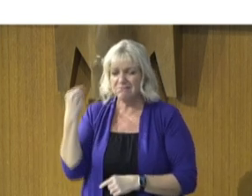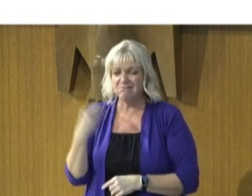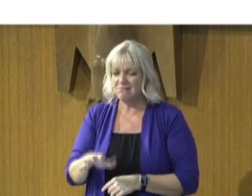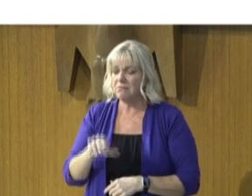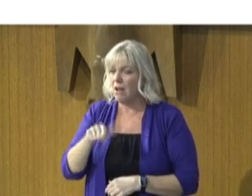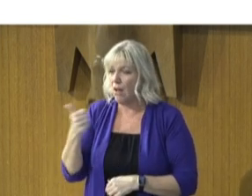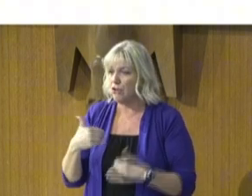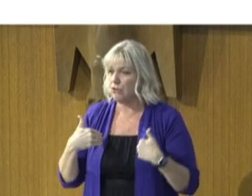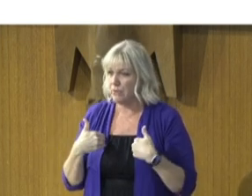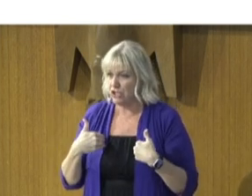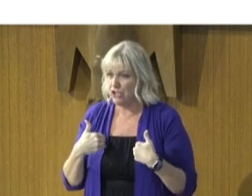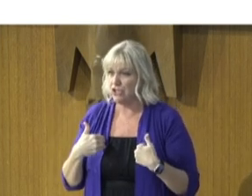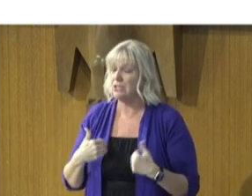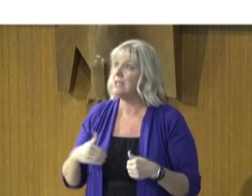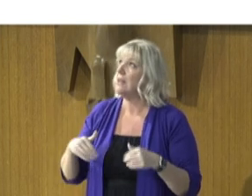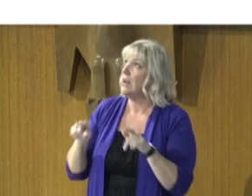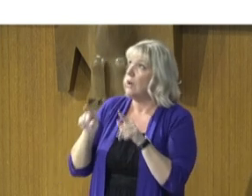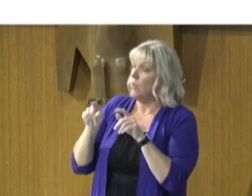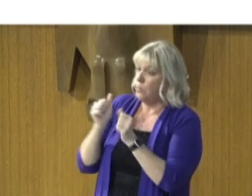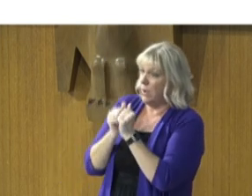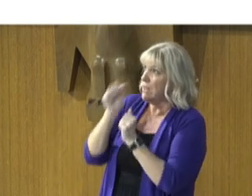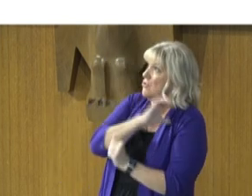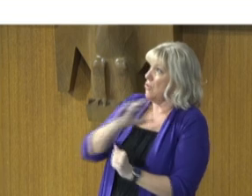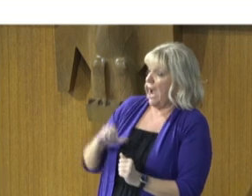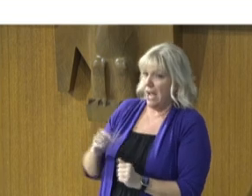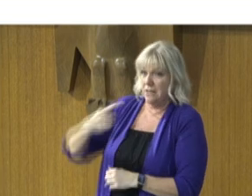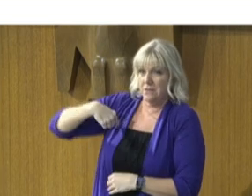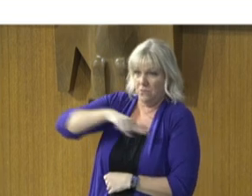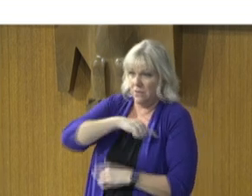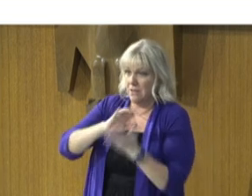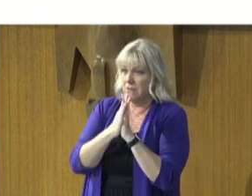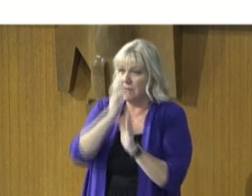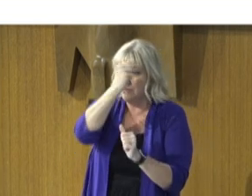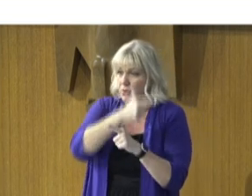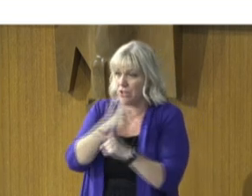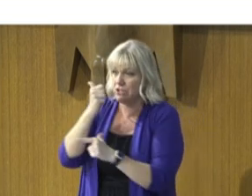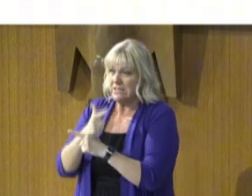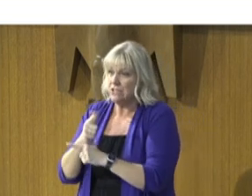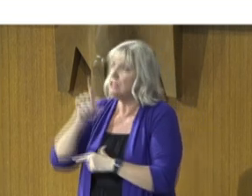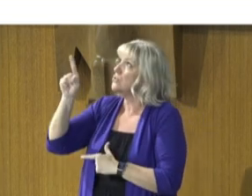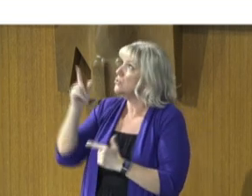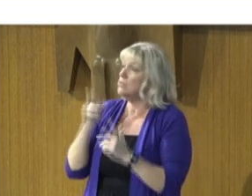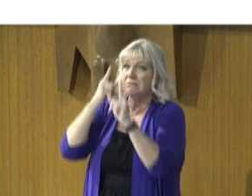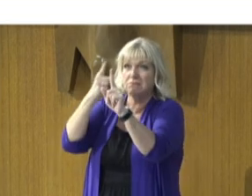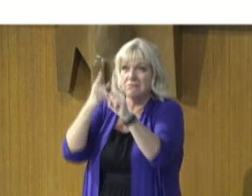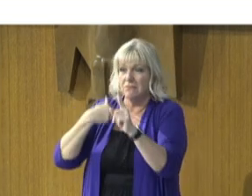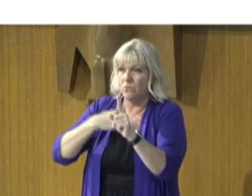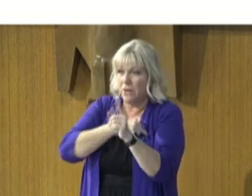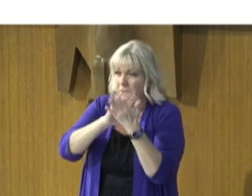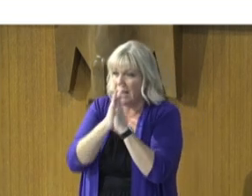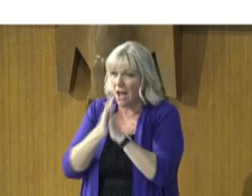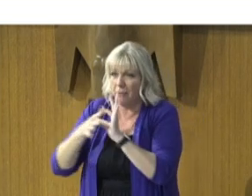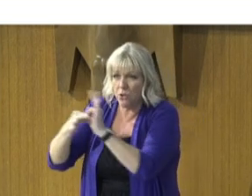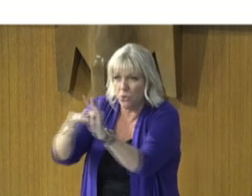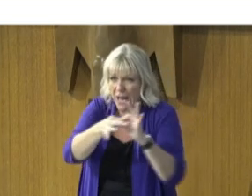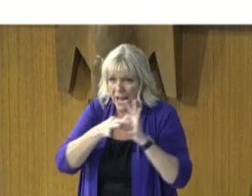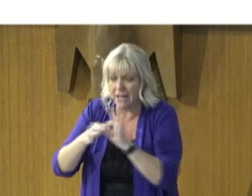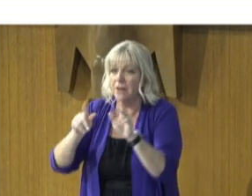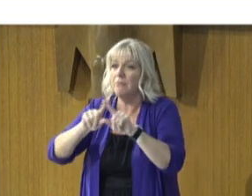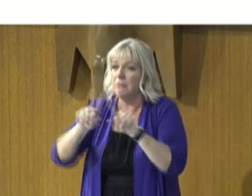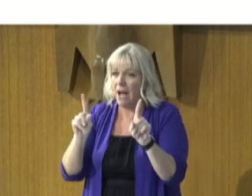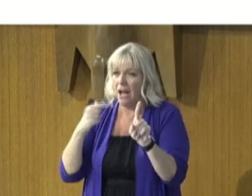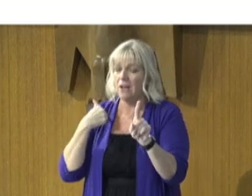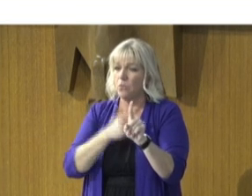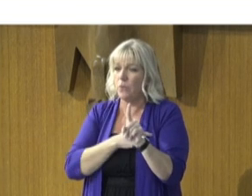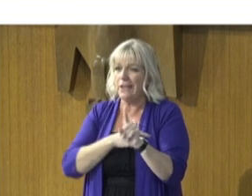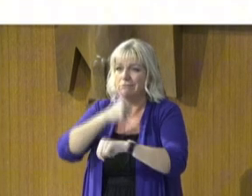Christ, you made us brothers and sisters and intended for us to be united, yet we have built walls to separate ourselves from